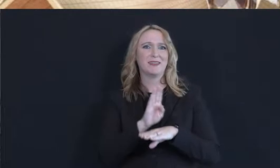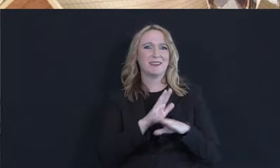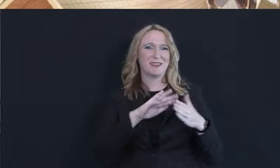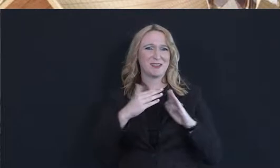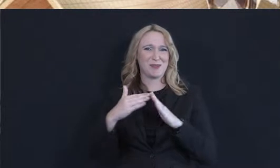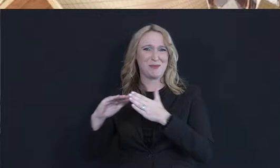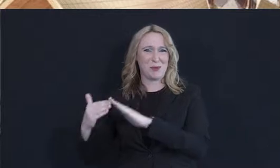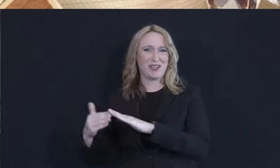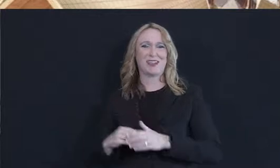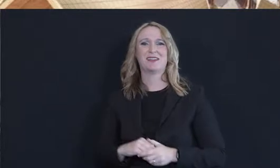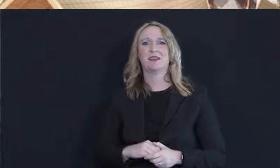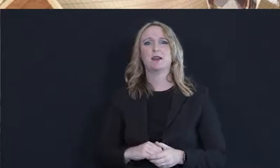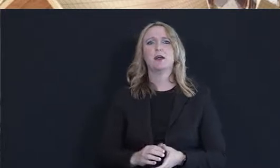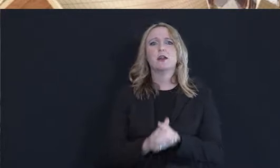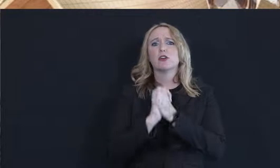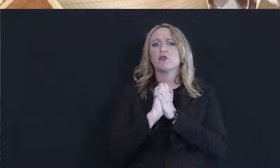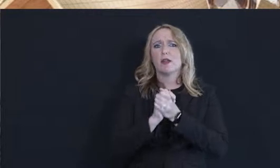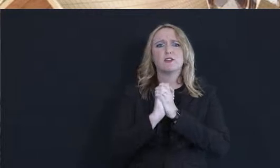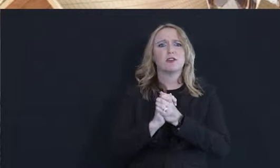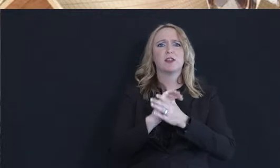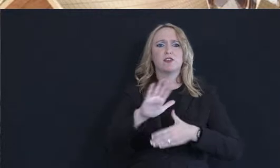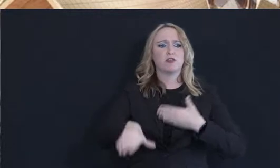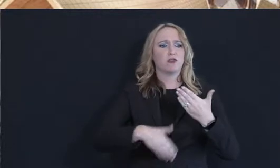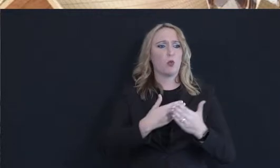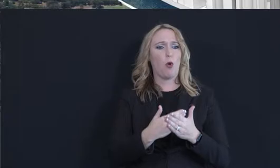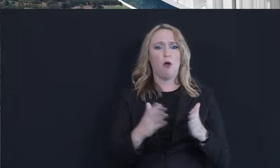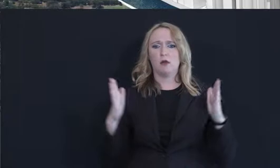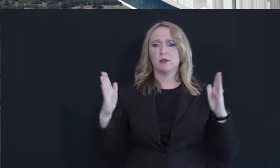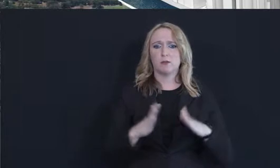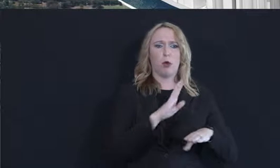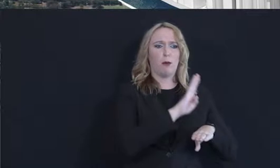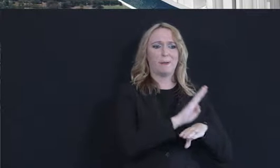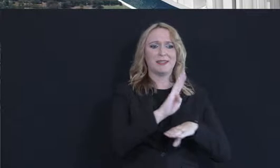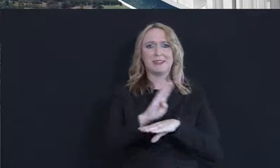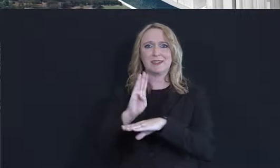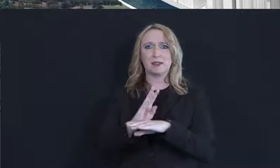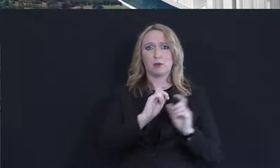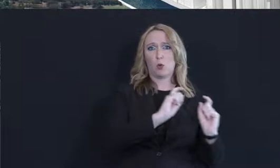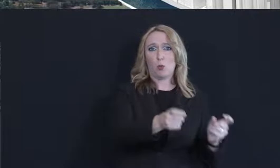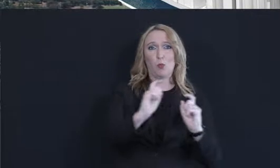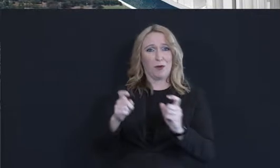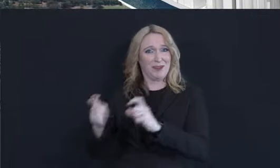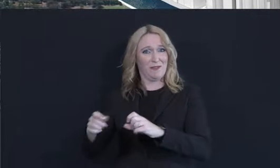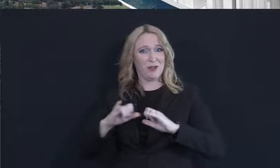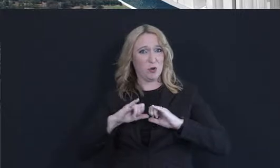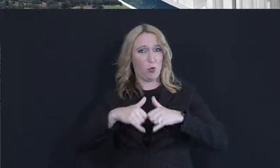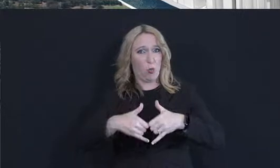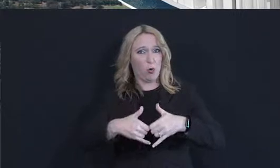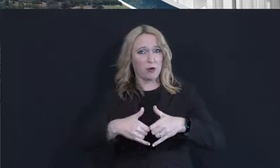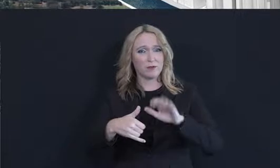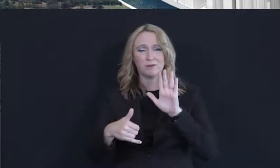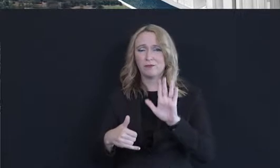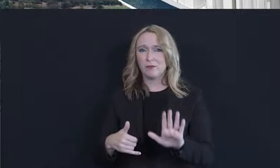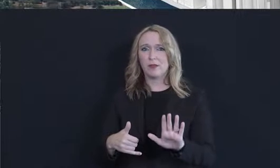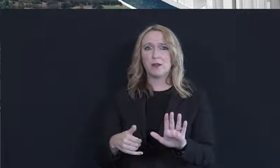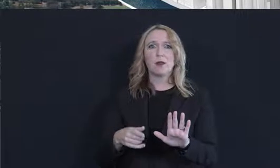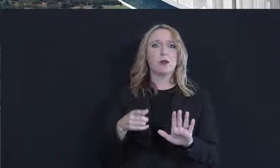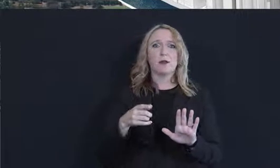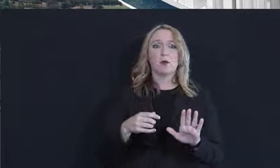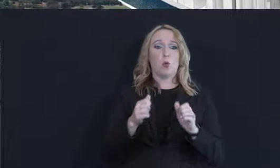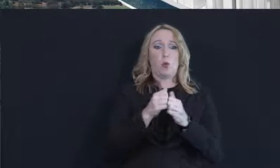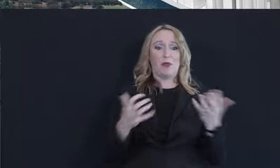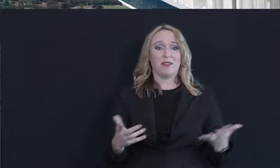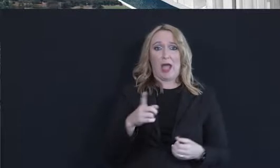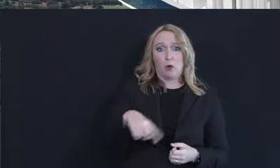congratulations to all of our small business recipients that received awards today because truly you're at the heart of world-class cities and economic